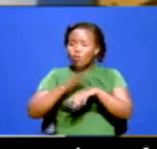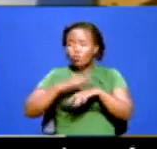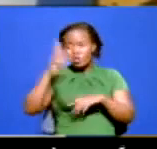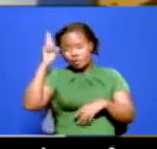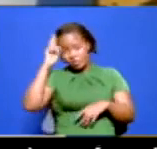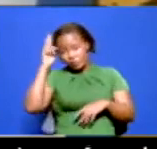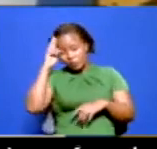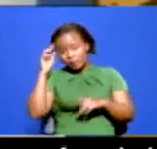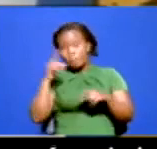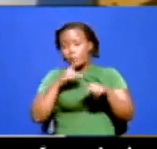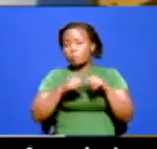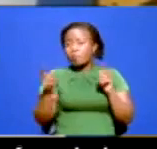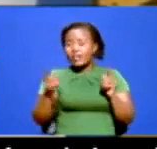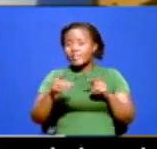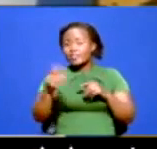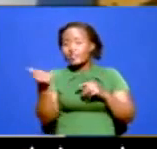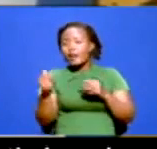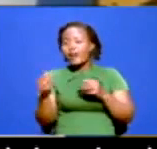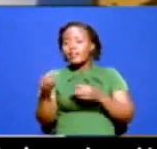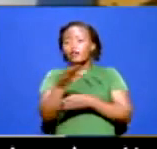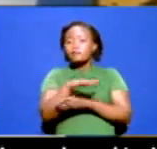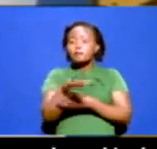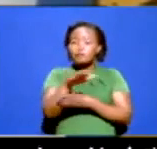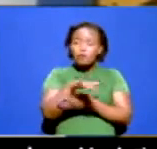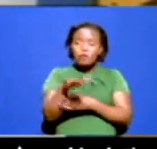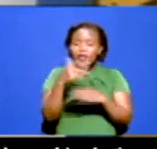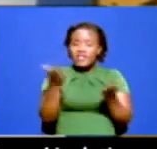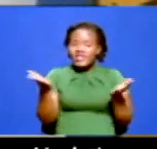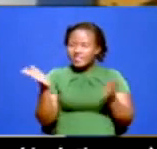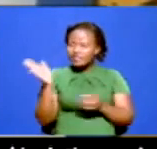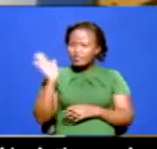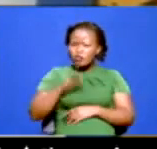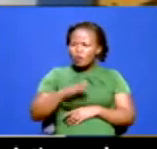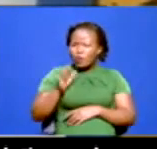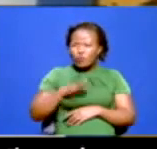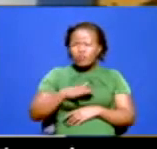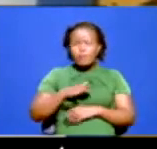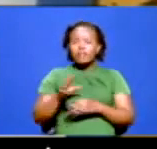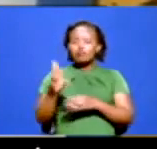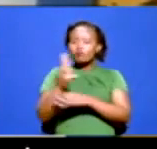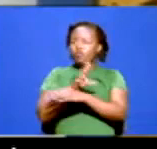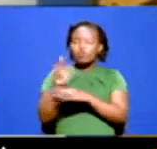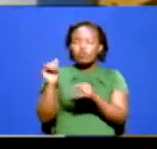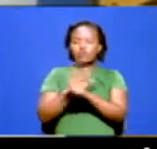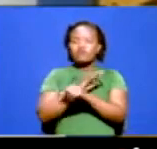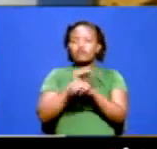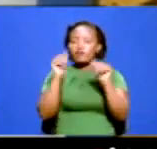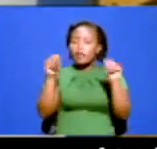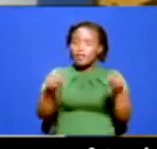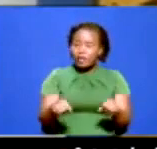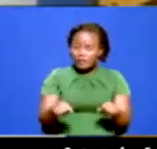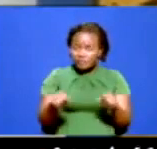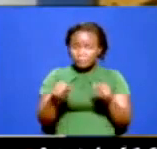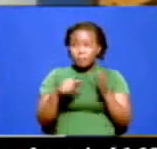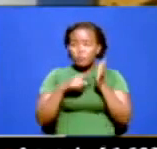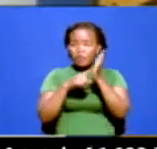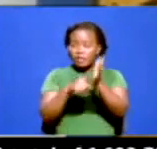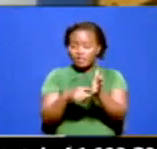supportive areas that the female gender can be very useful. For example, in areas